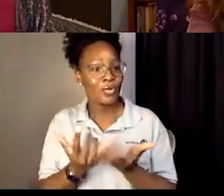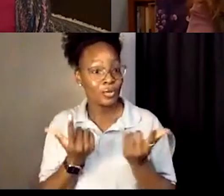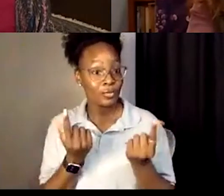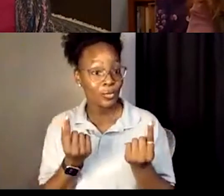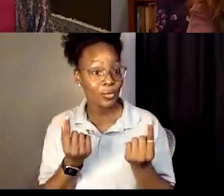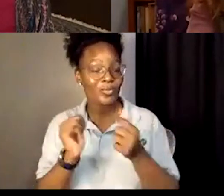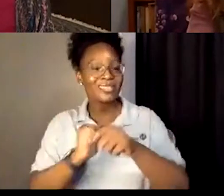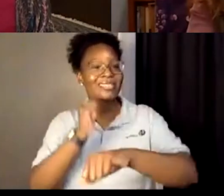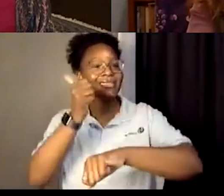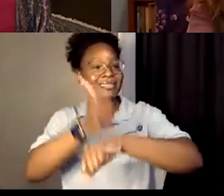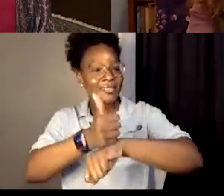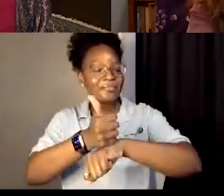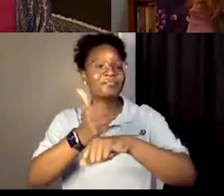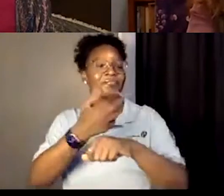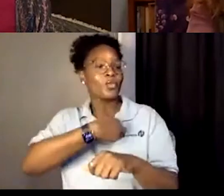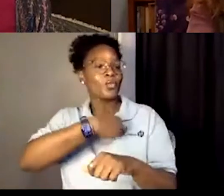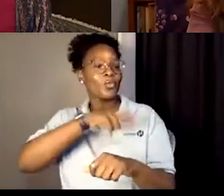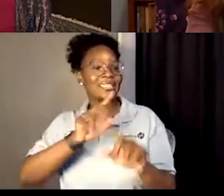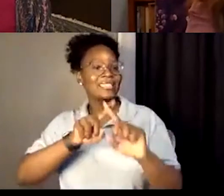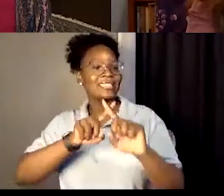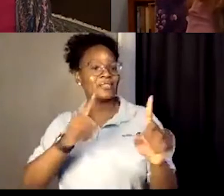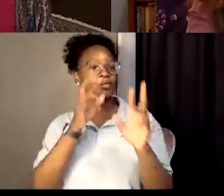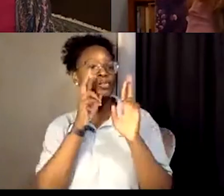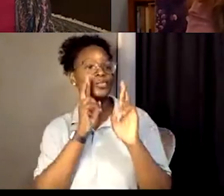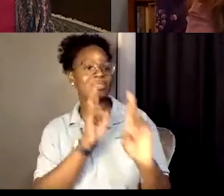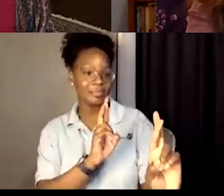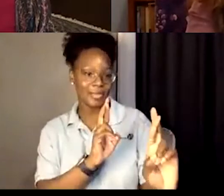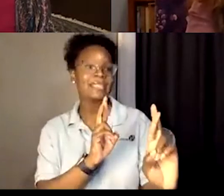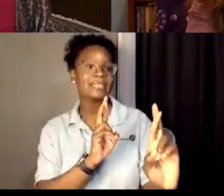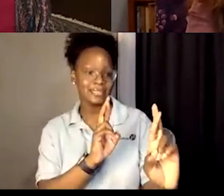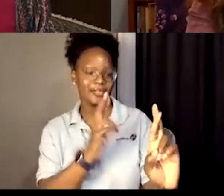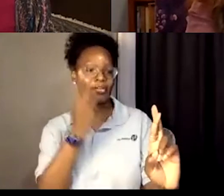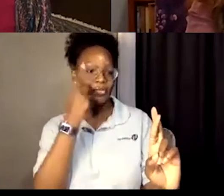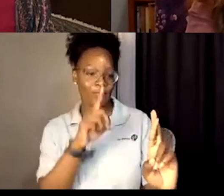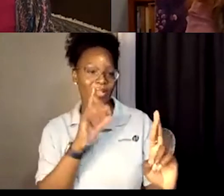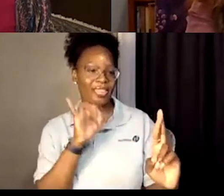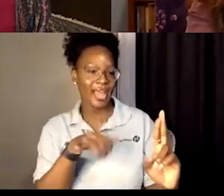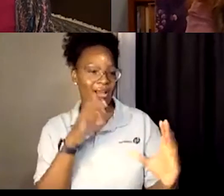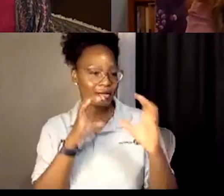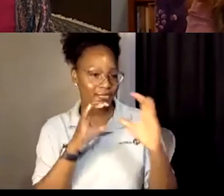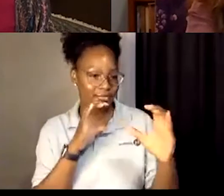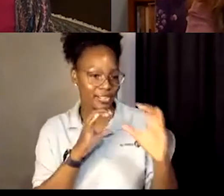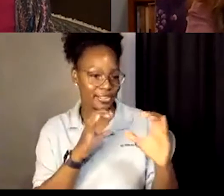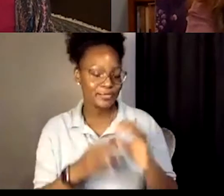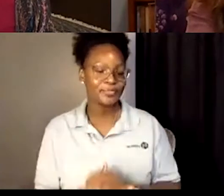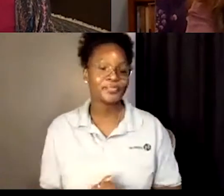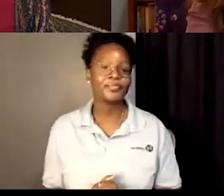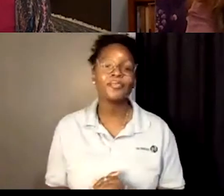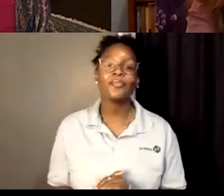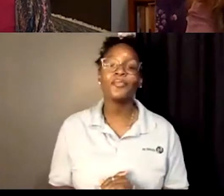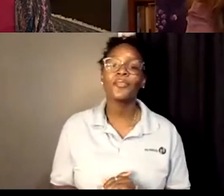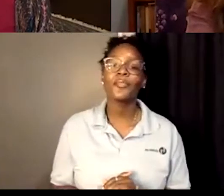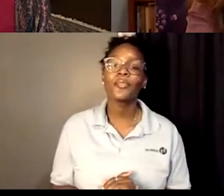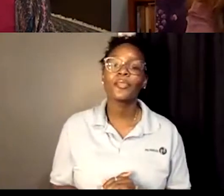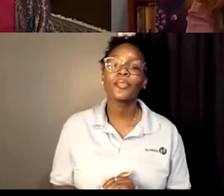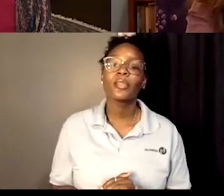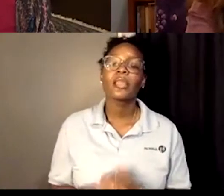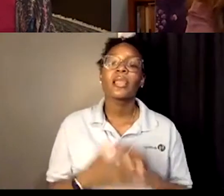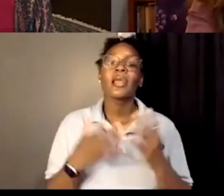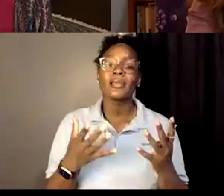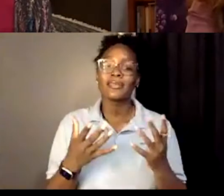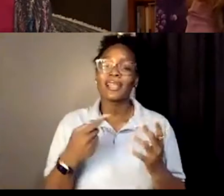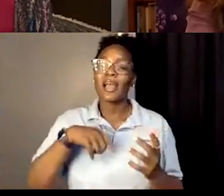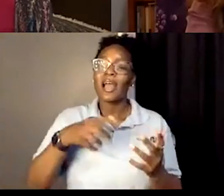religious difference through intimate conversation. And based on what everyone has said here, I would just add that